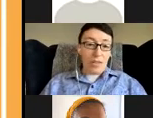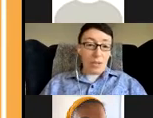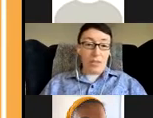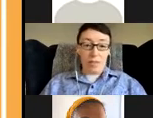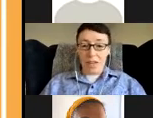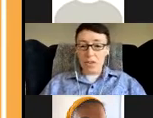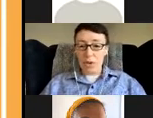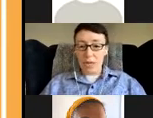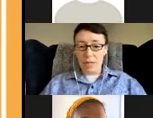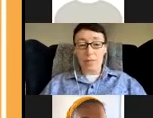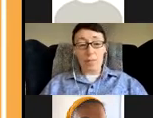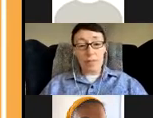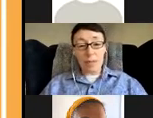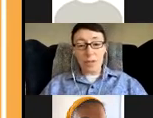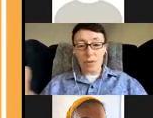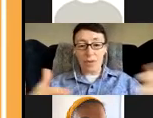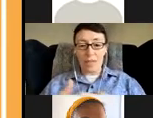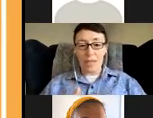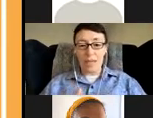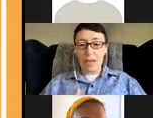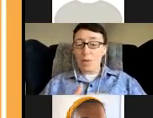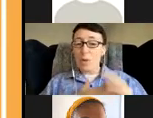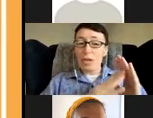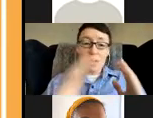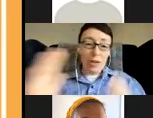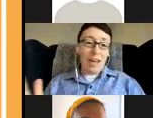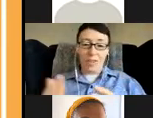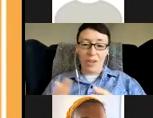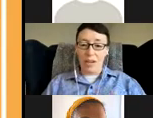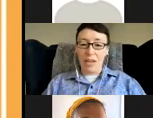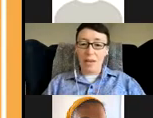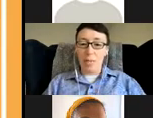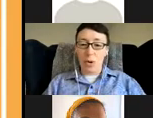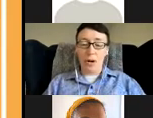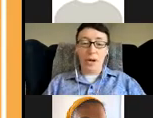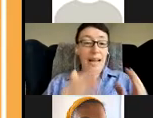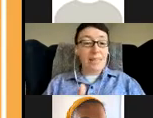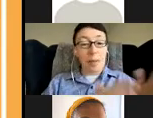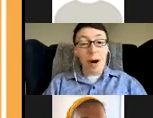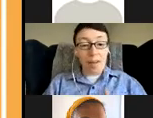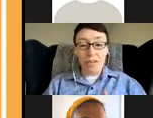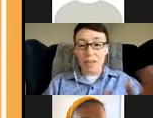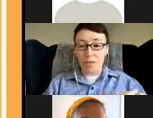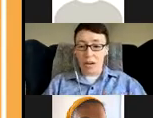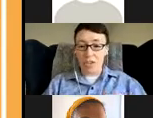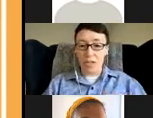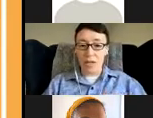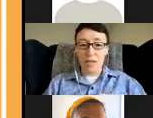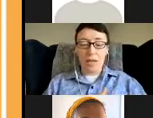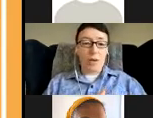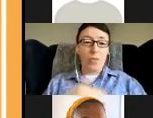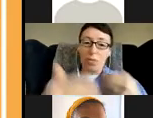know the consequences of that choice. Similarly, we could have gone in a more anti-poverty